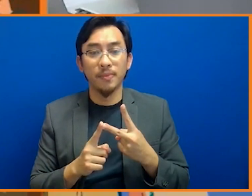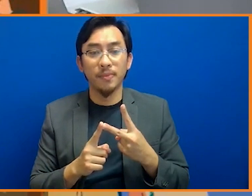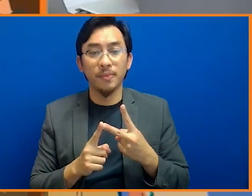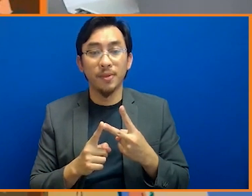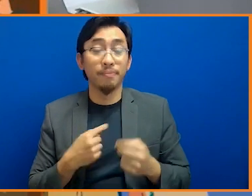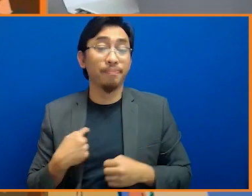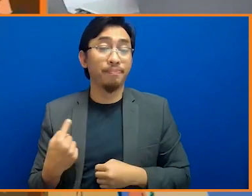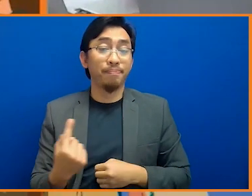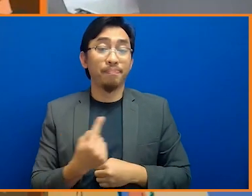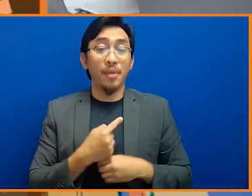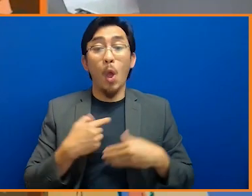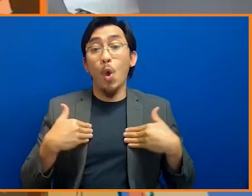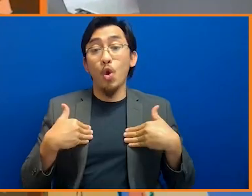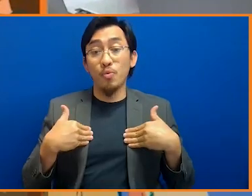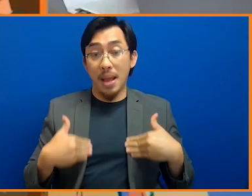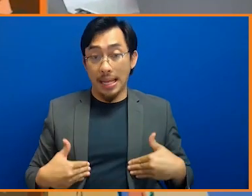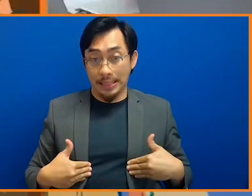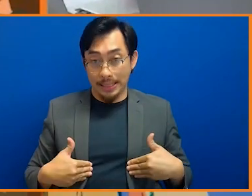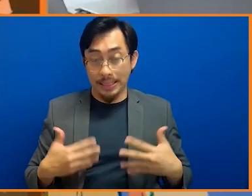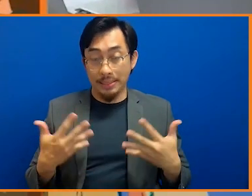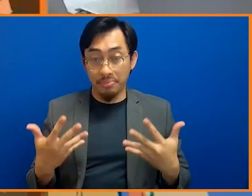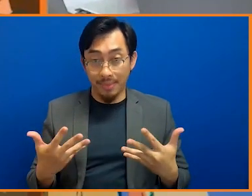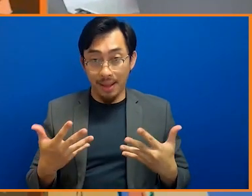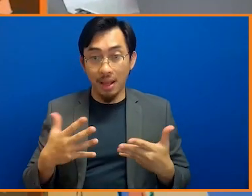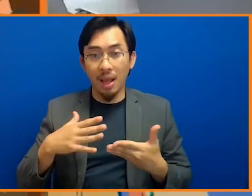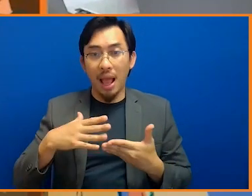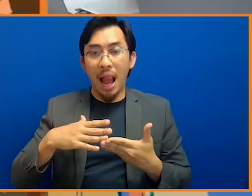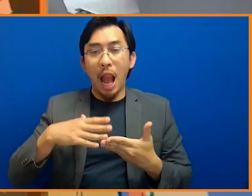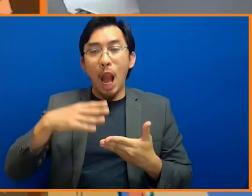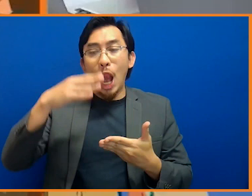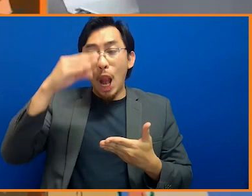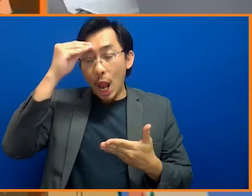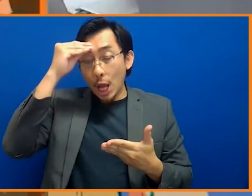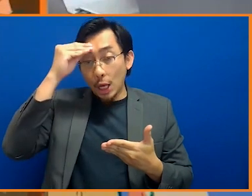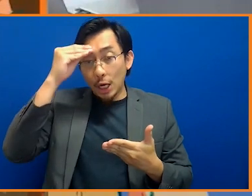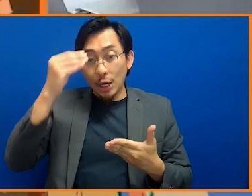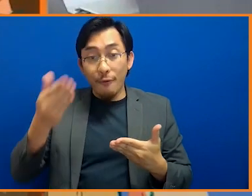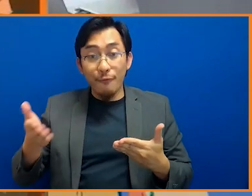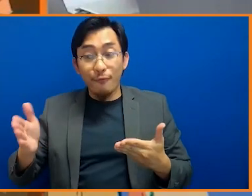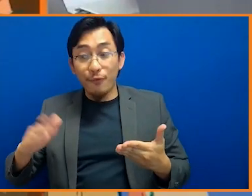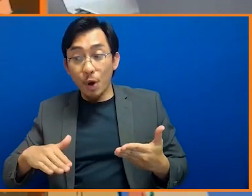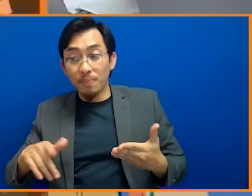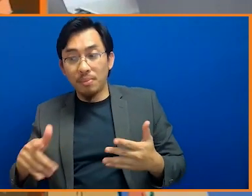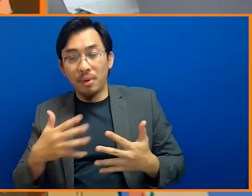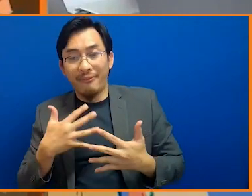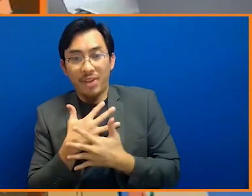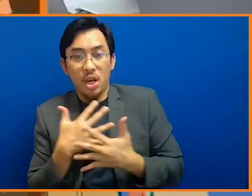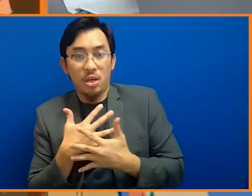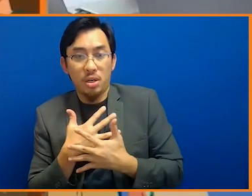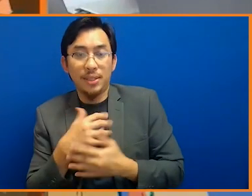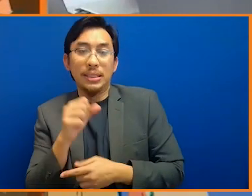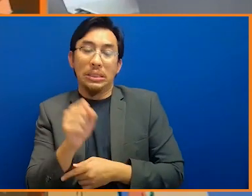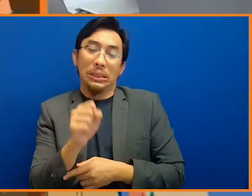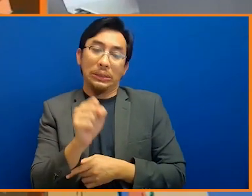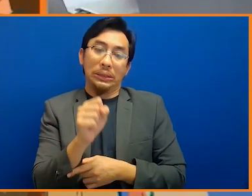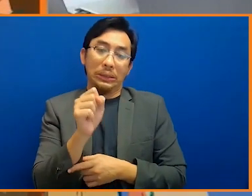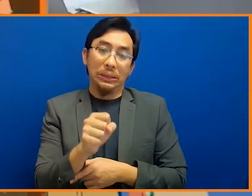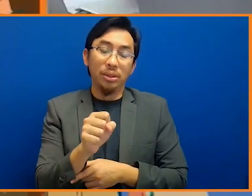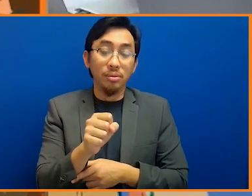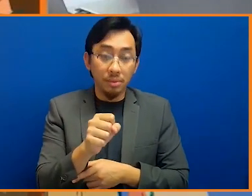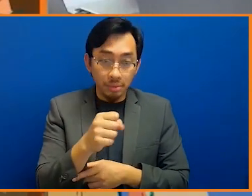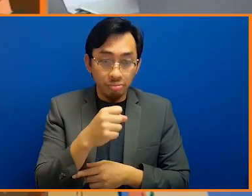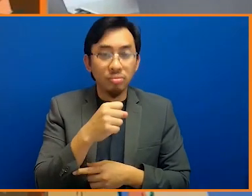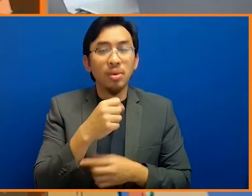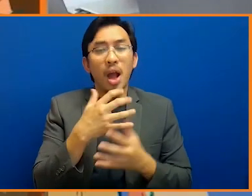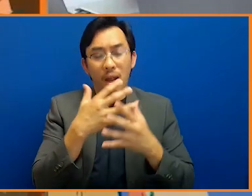about we are humans that tends to learn from fear. Yes, exactly.